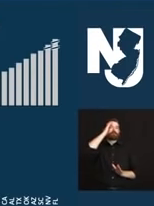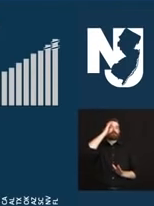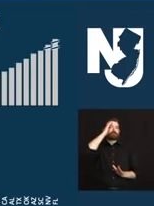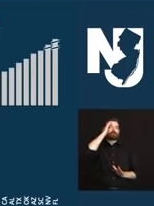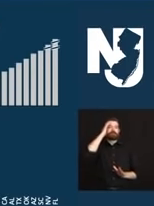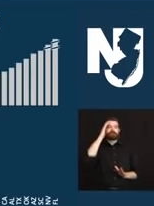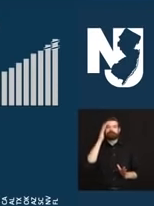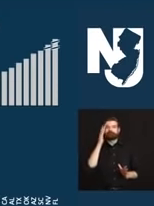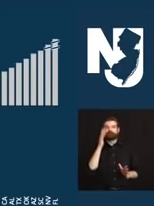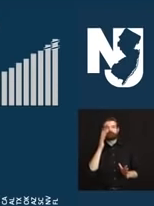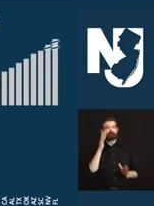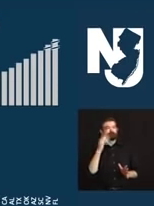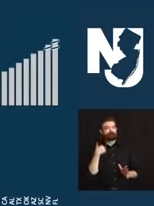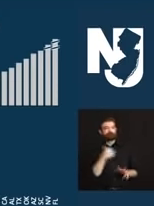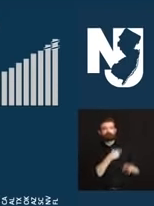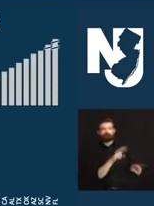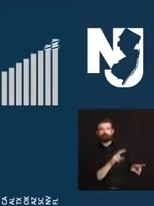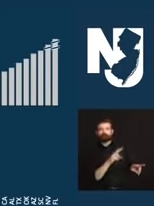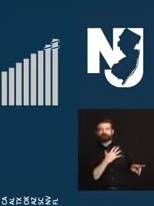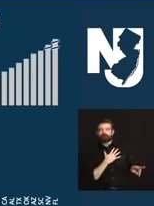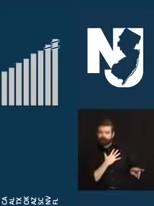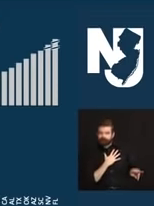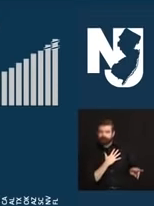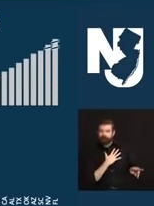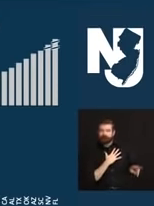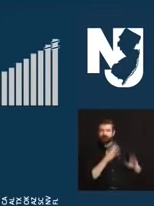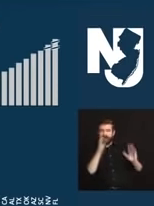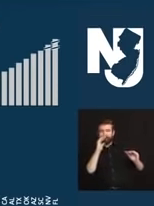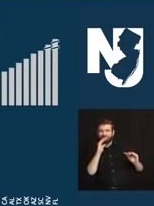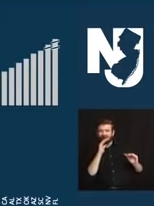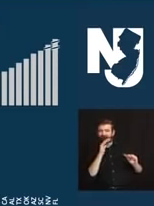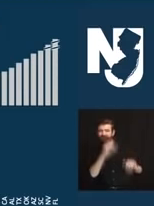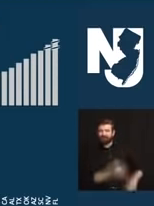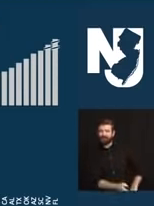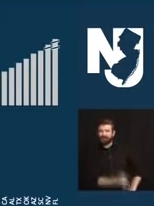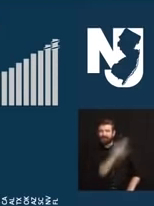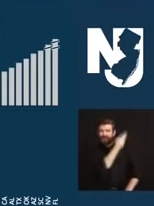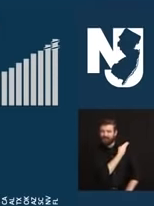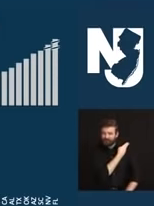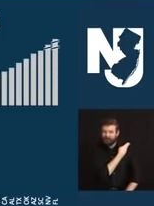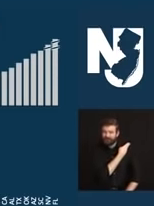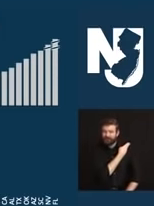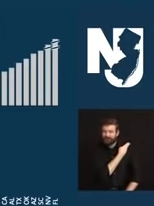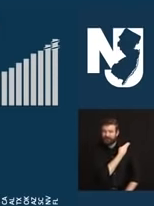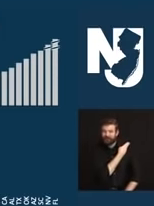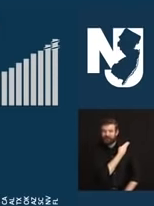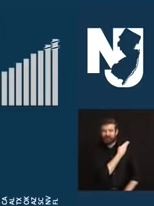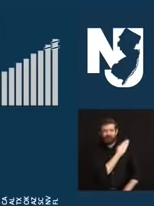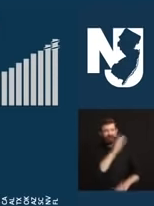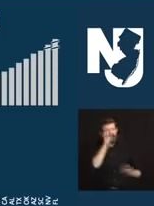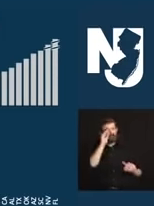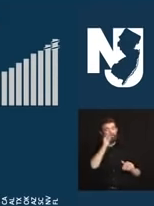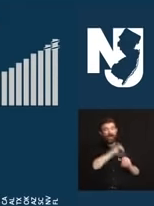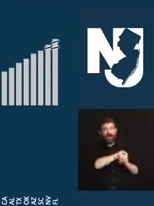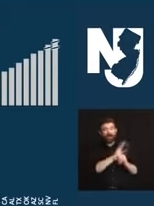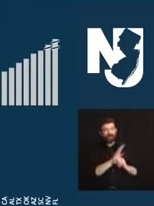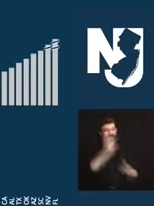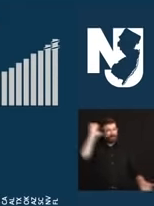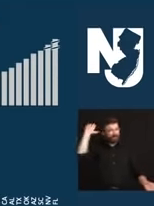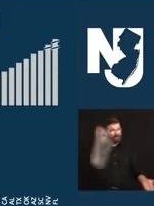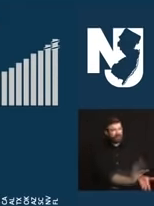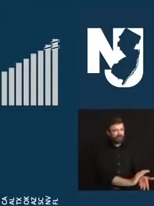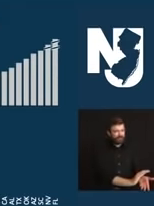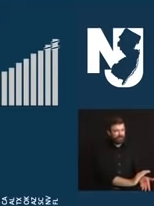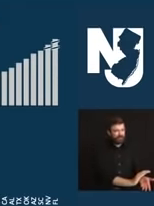those cases. We pray that they're able to break the back of the curve and of the virus, as you all have done so well